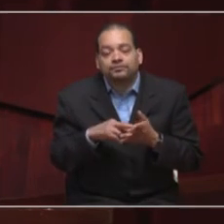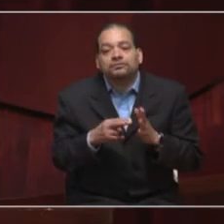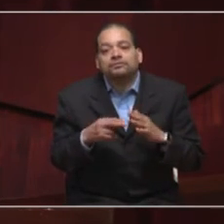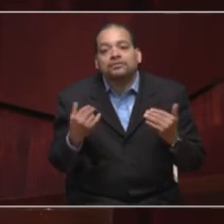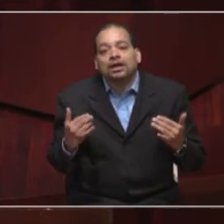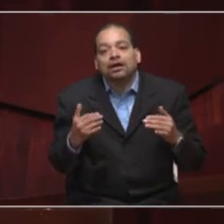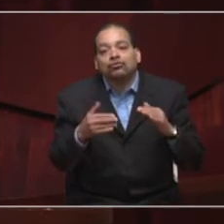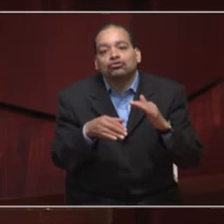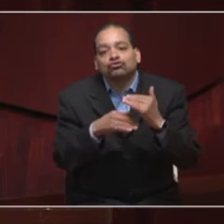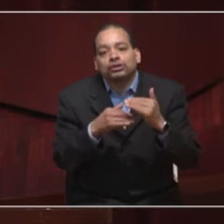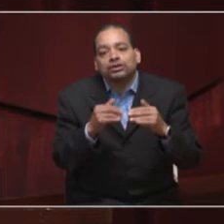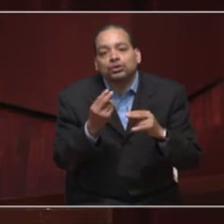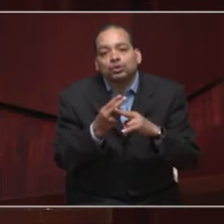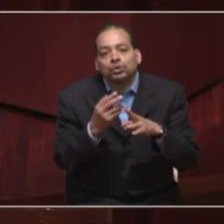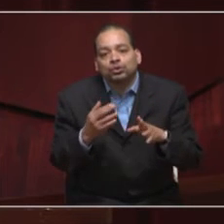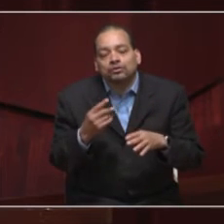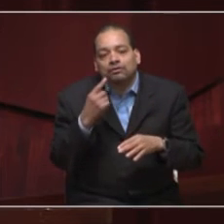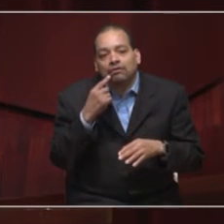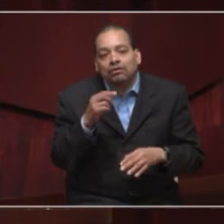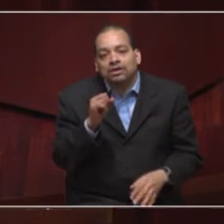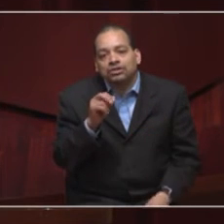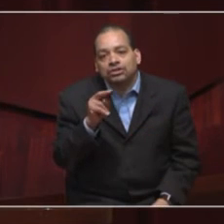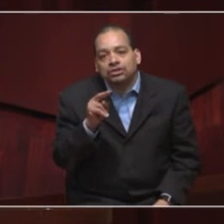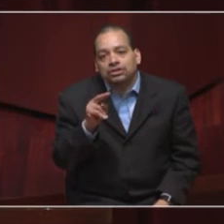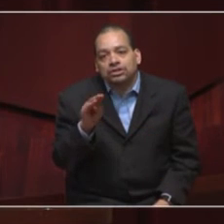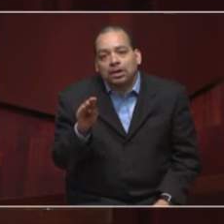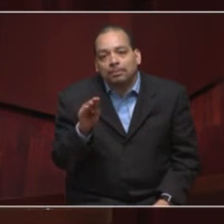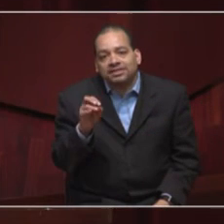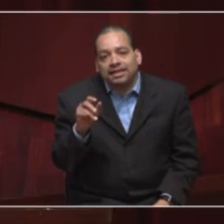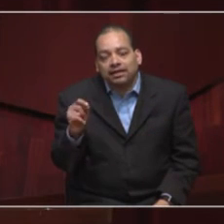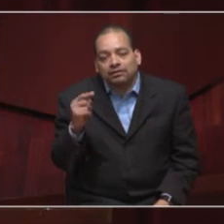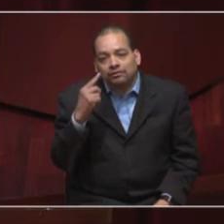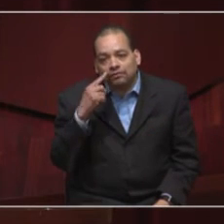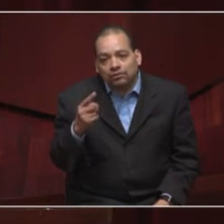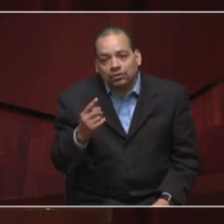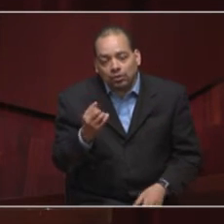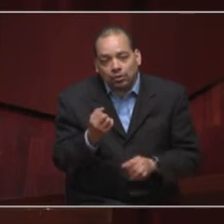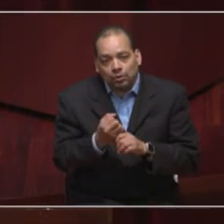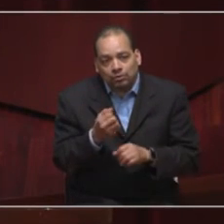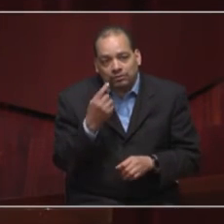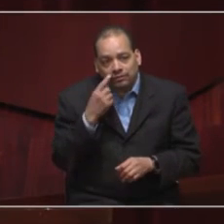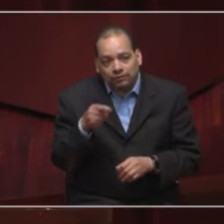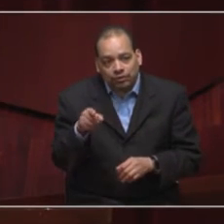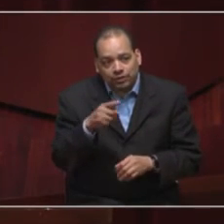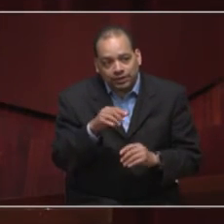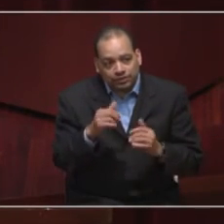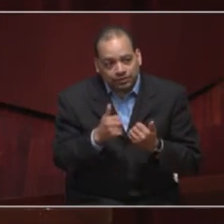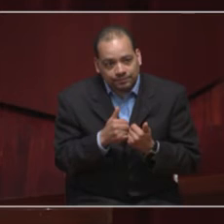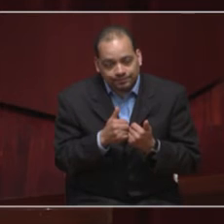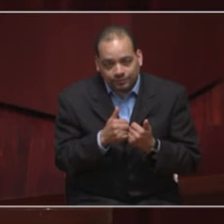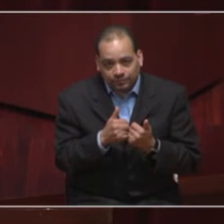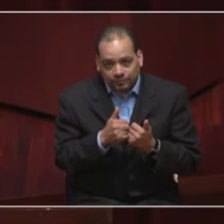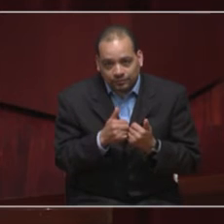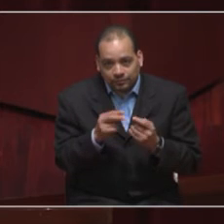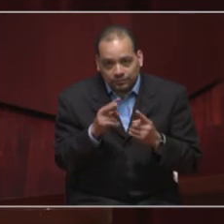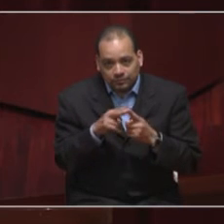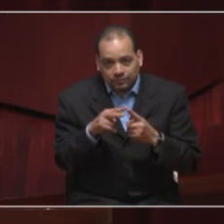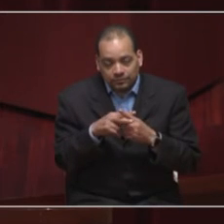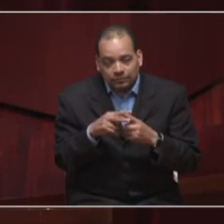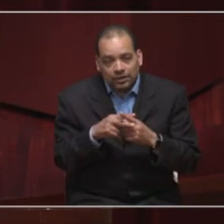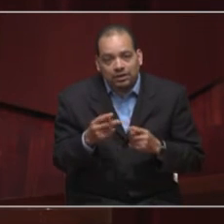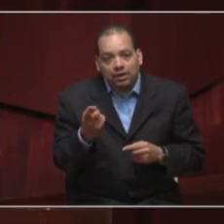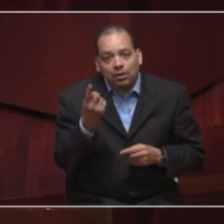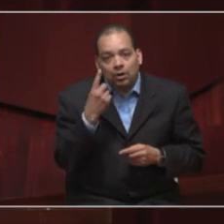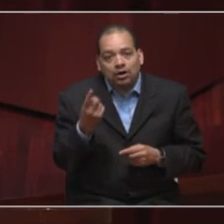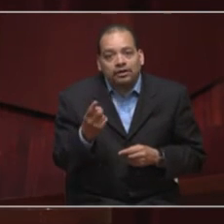to a specific subset of the overall holdings for your agency by virtue of perhaps assigning only one record